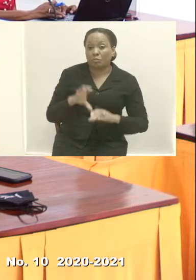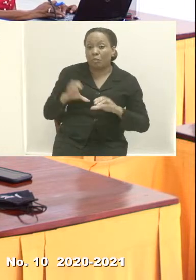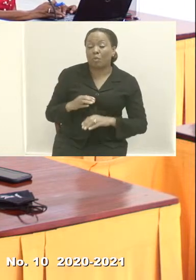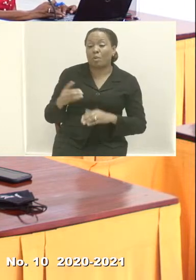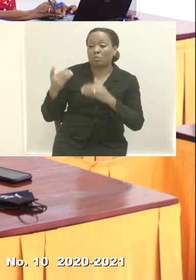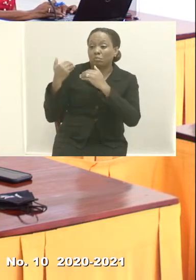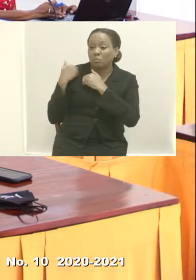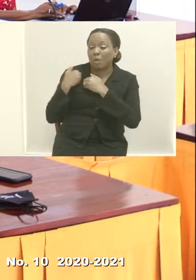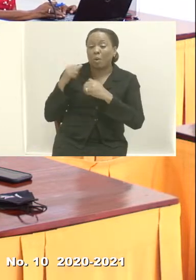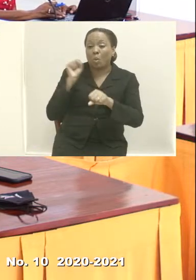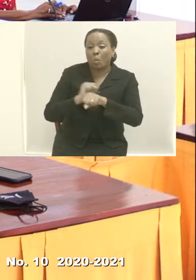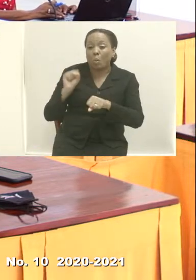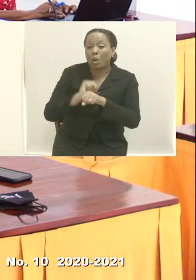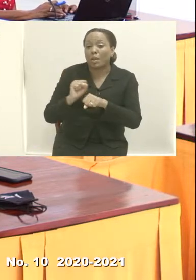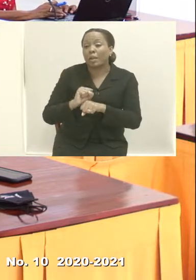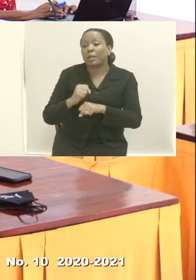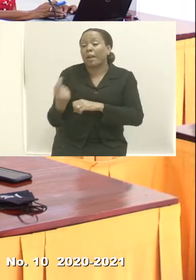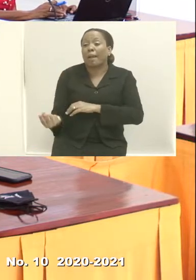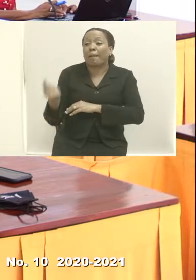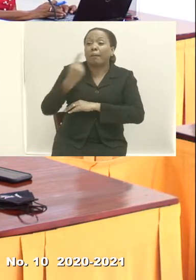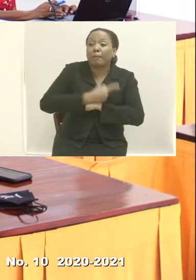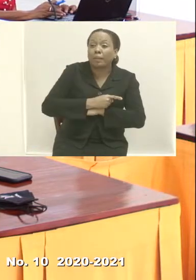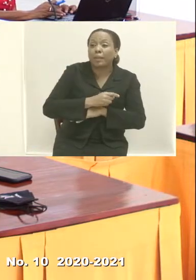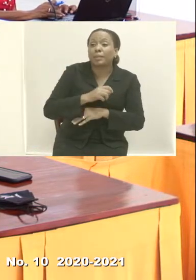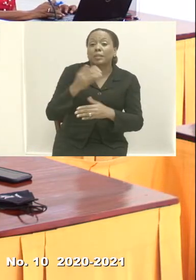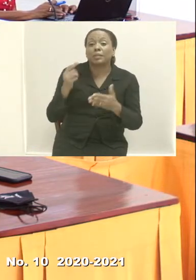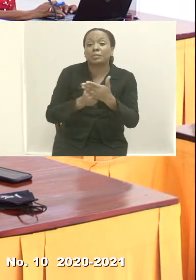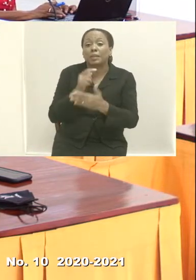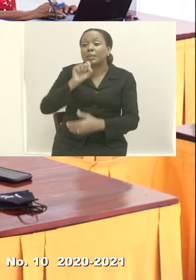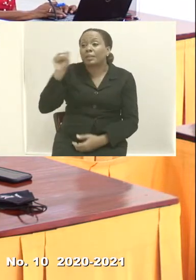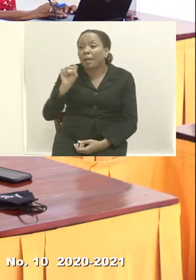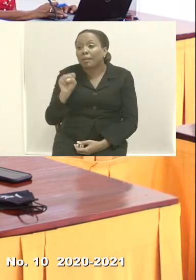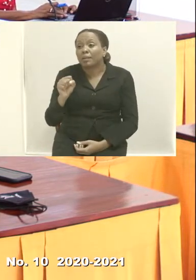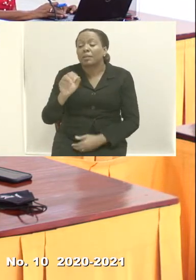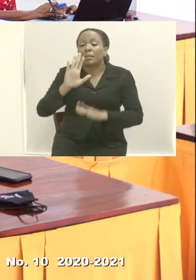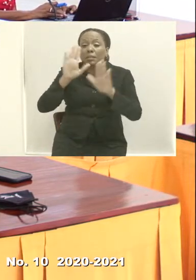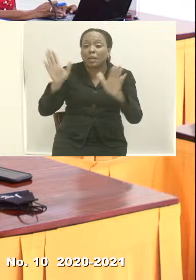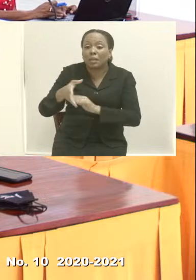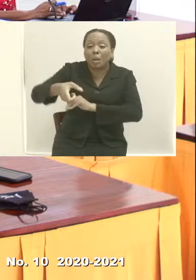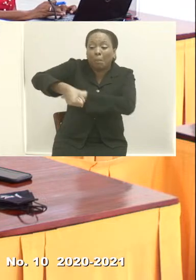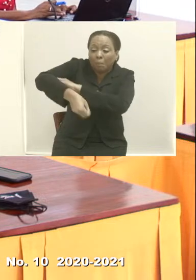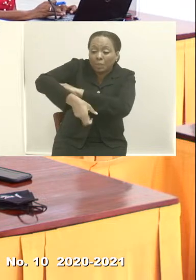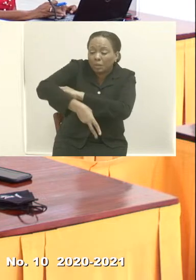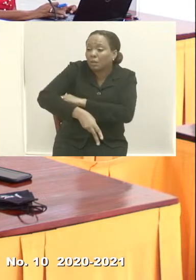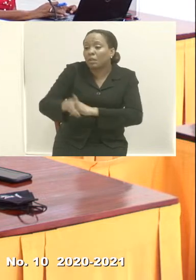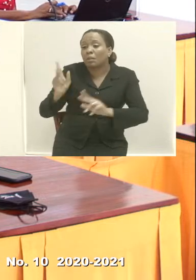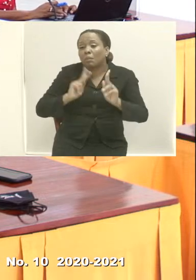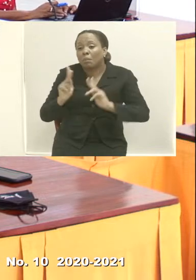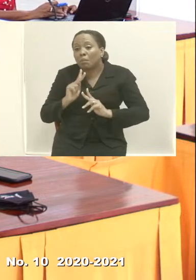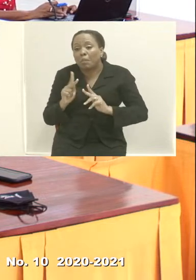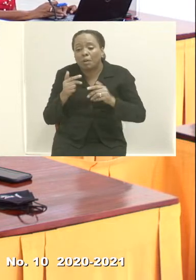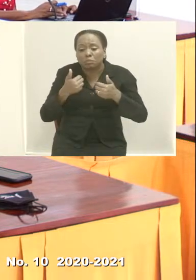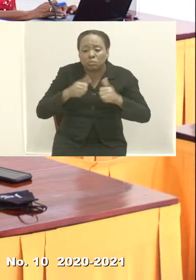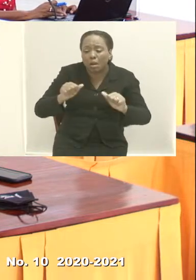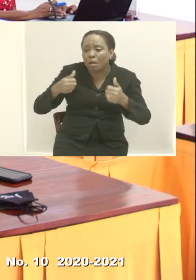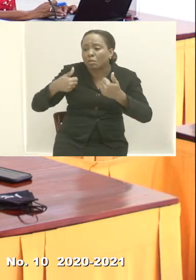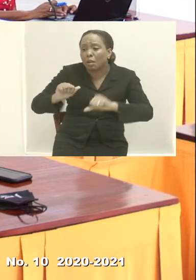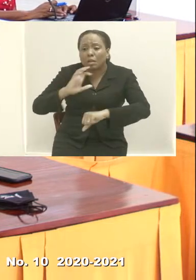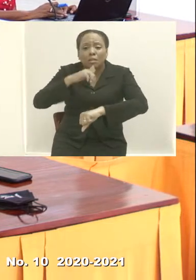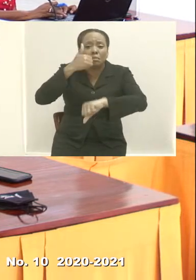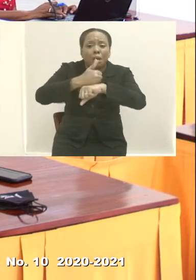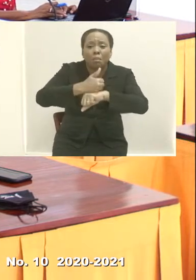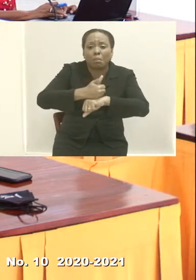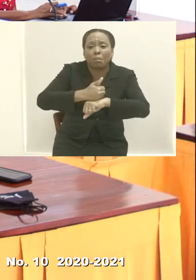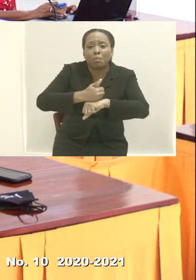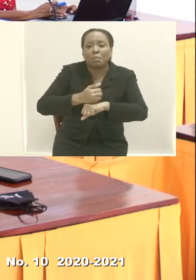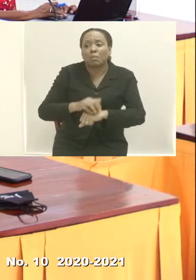Saturdays and Sundays, in some instances very early, midnight at night, there were people trying to make this possible. The other thing that I need